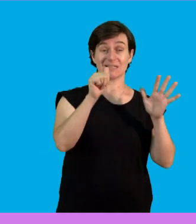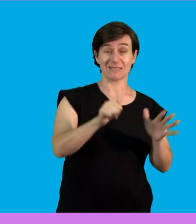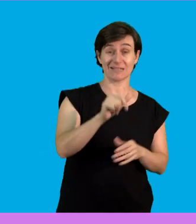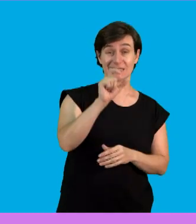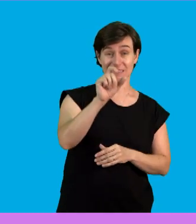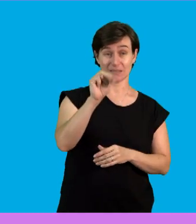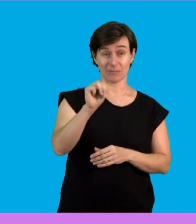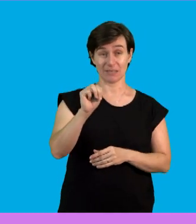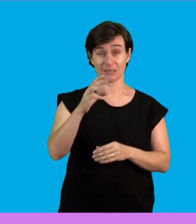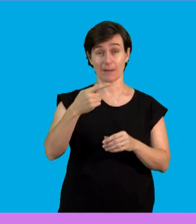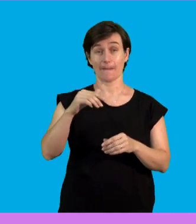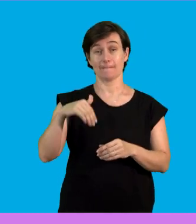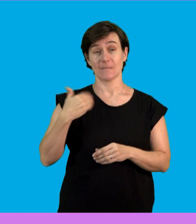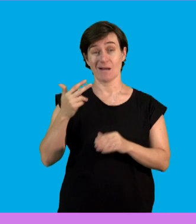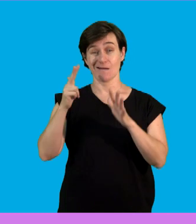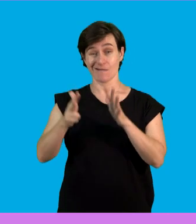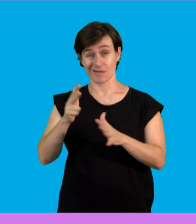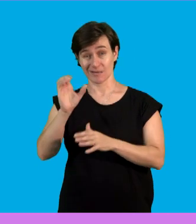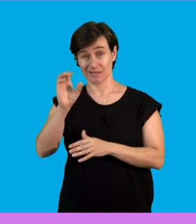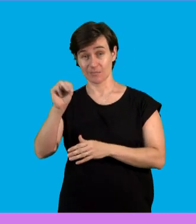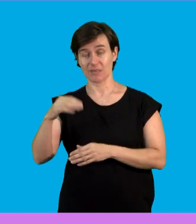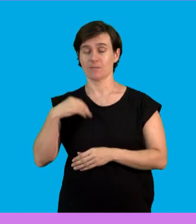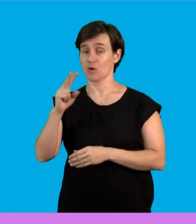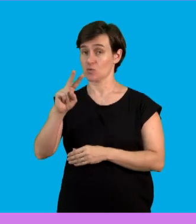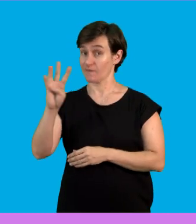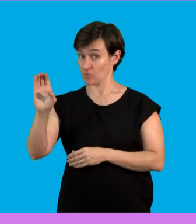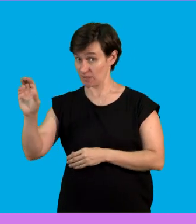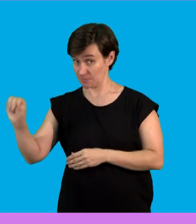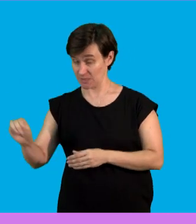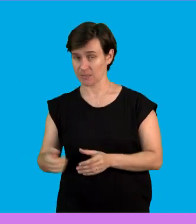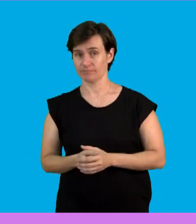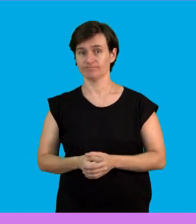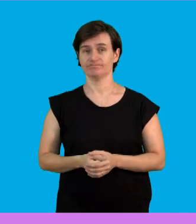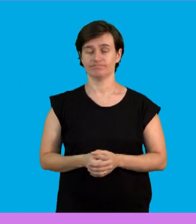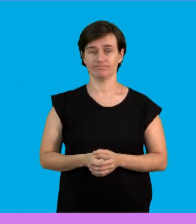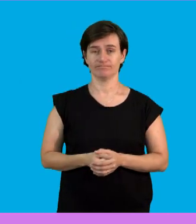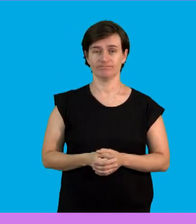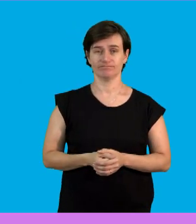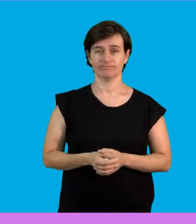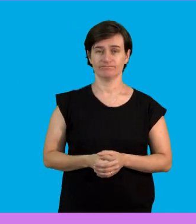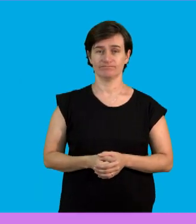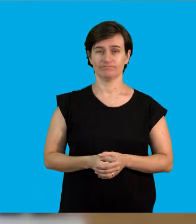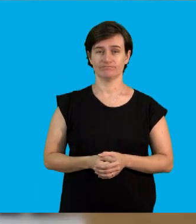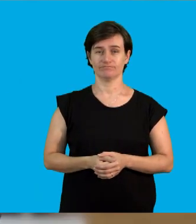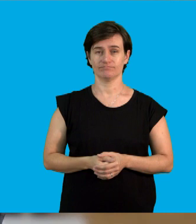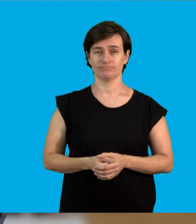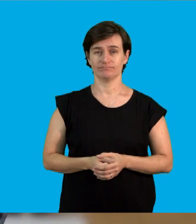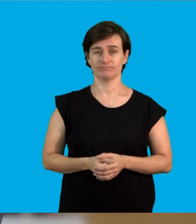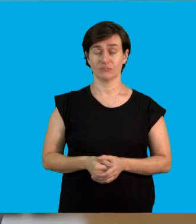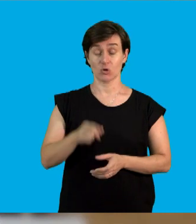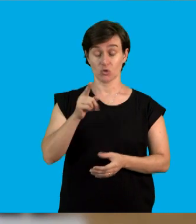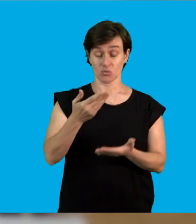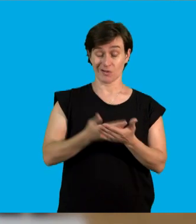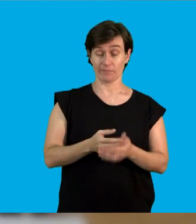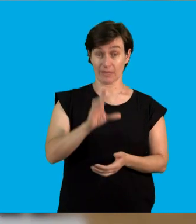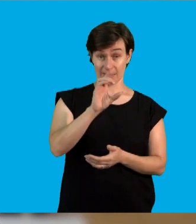by 18 centimeters by 24 centimeters. So now guys, remember, you cannot